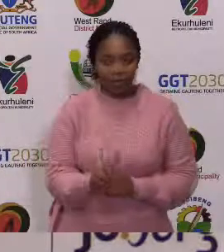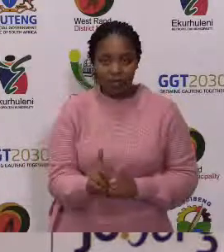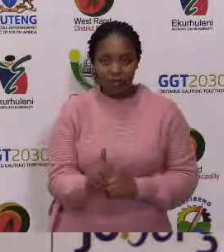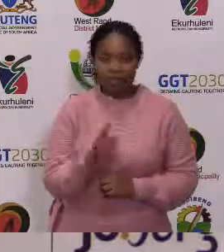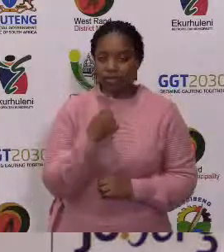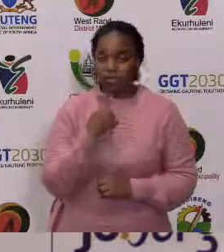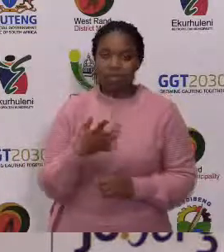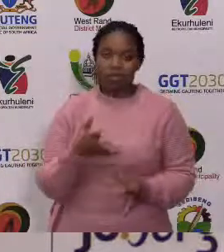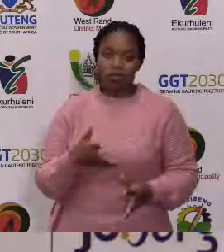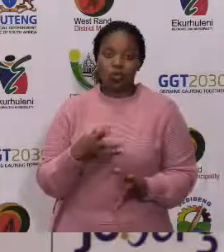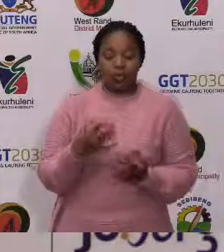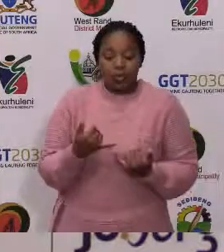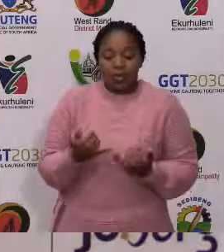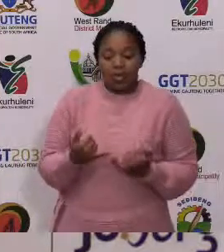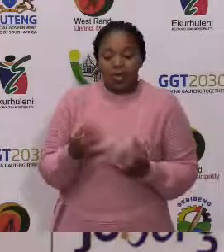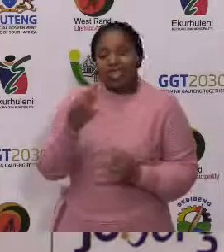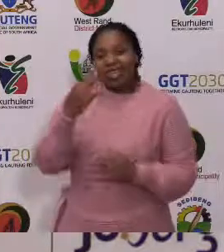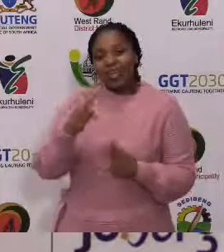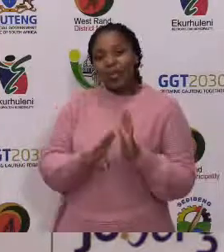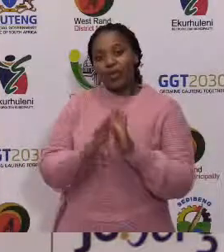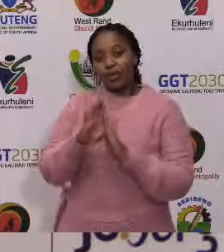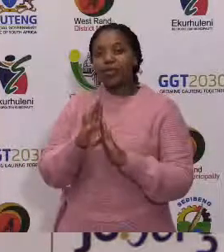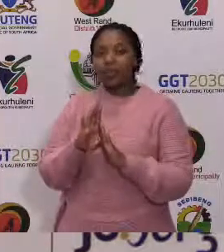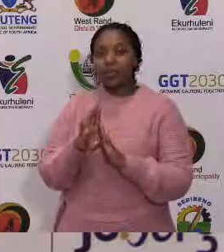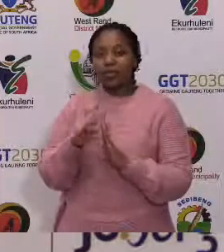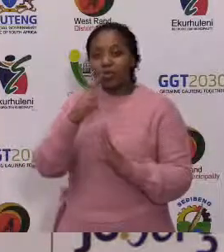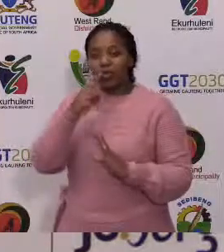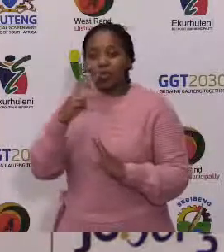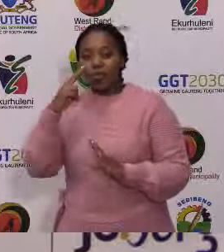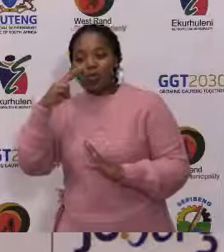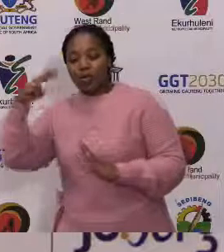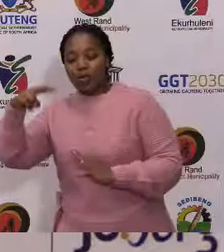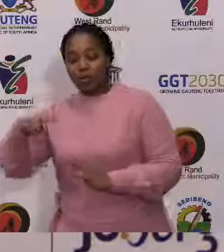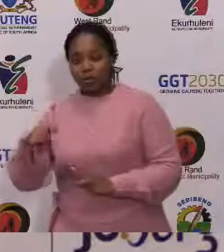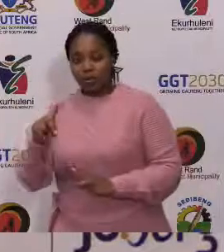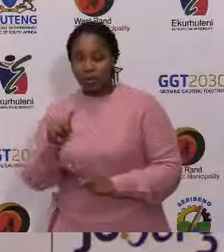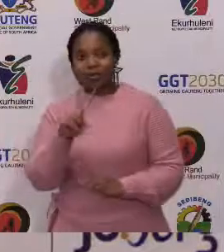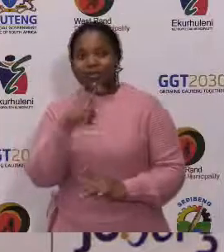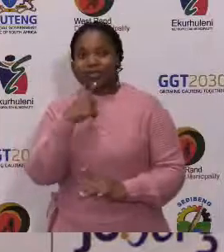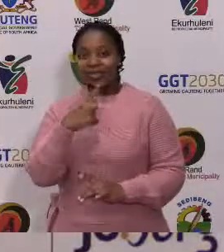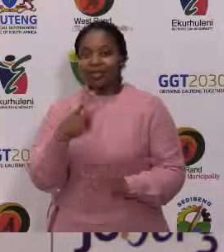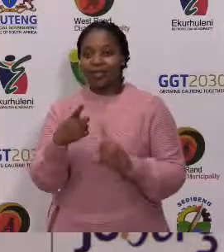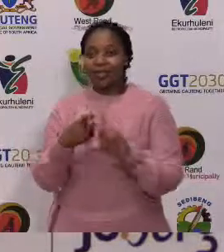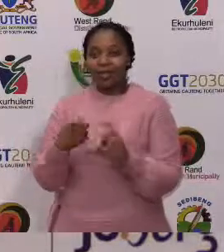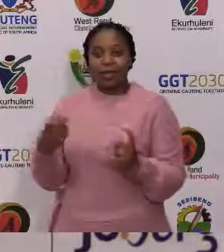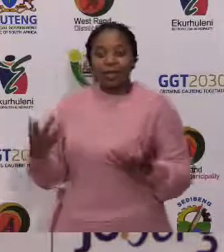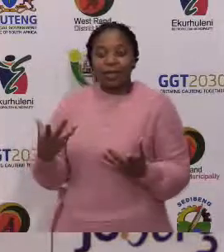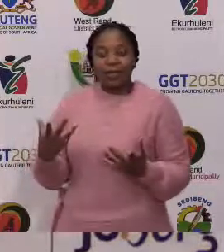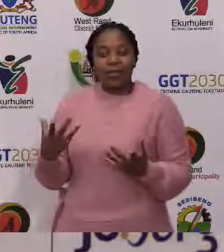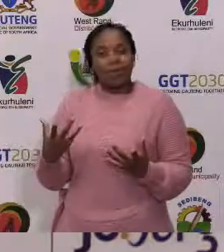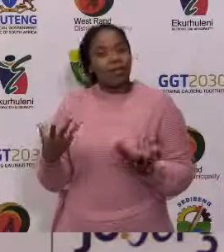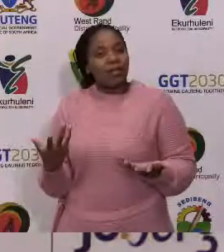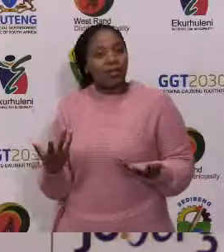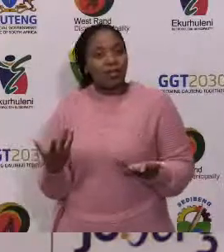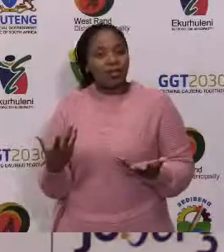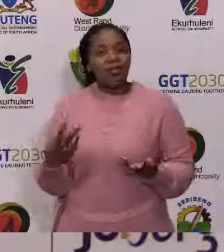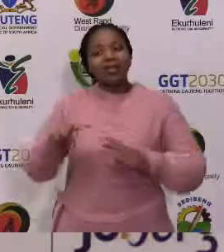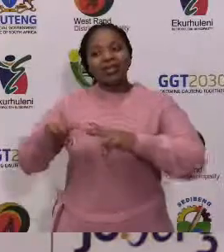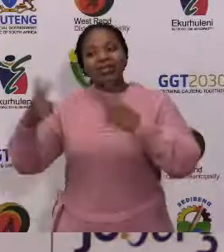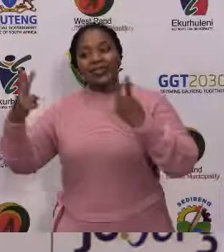this resurgence we are looking at, there's no indication that it is driven by